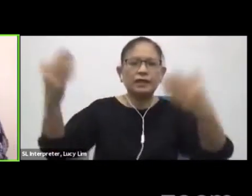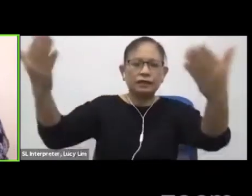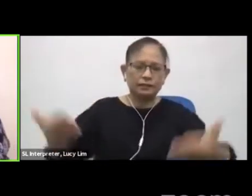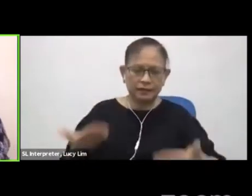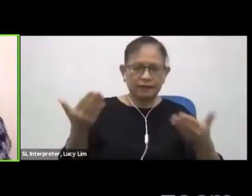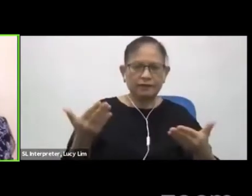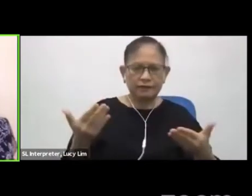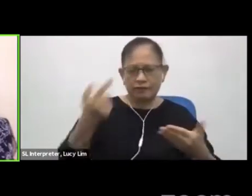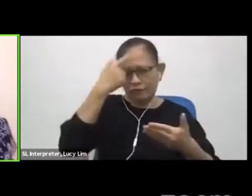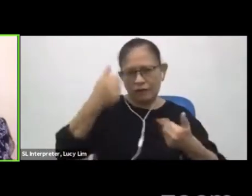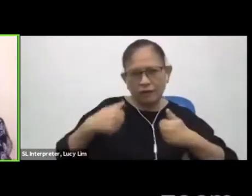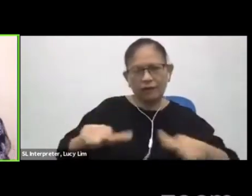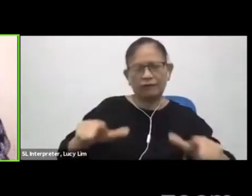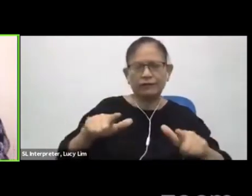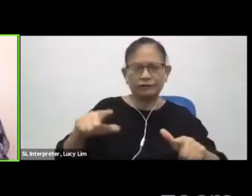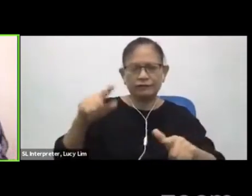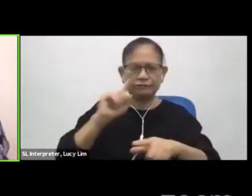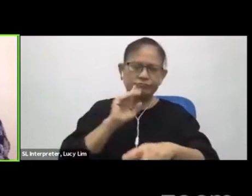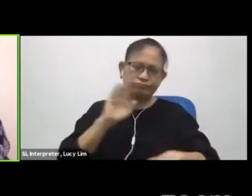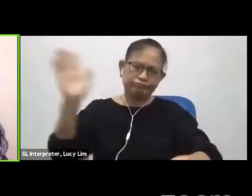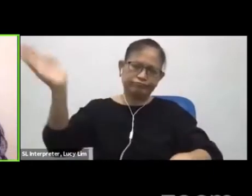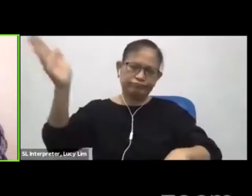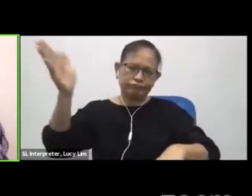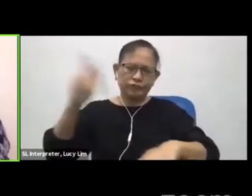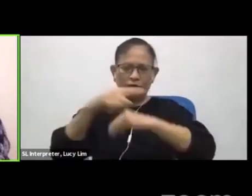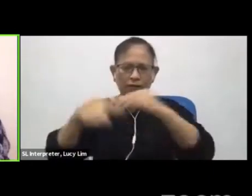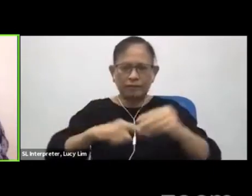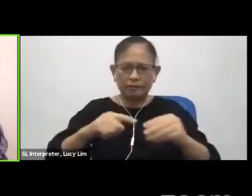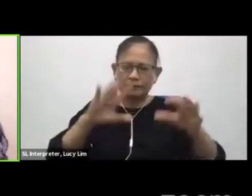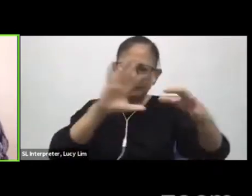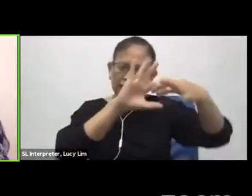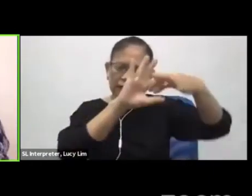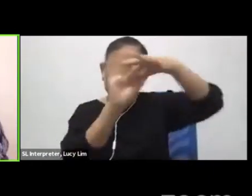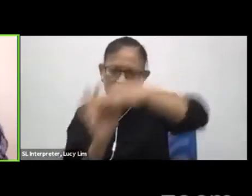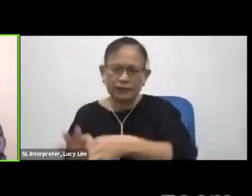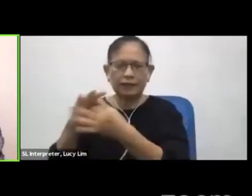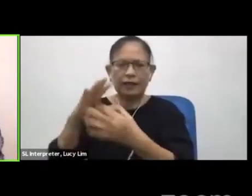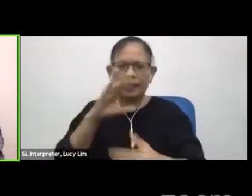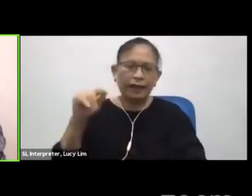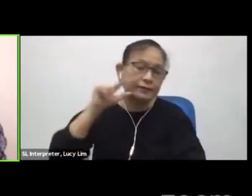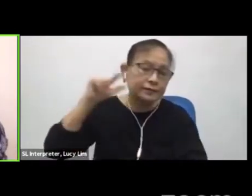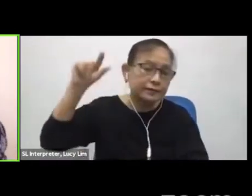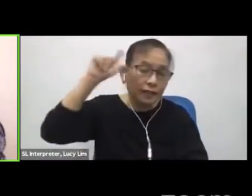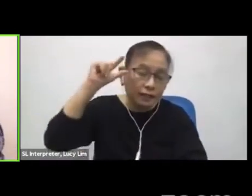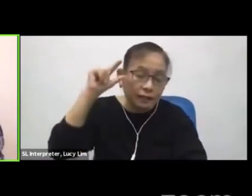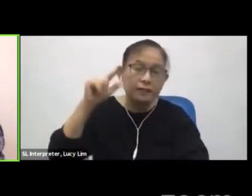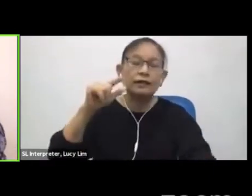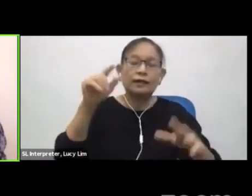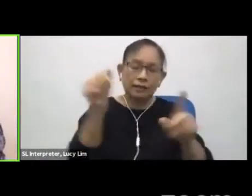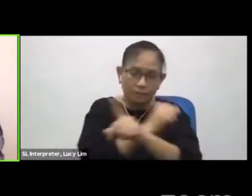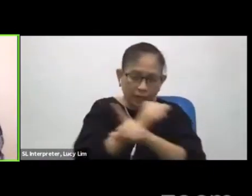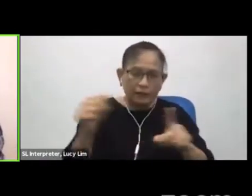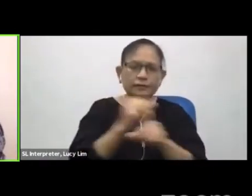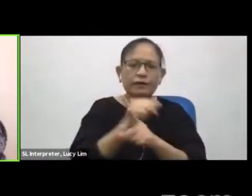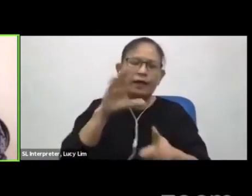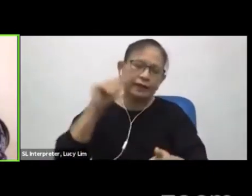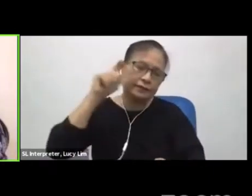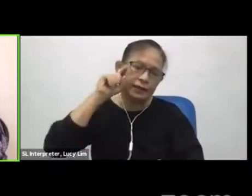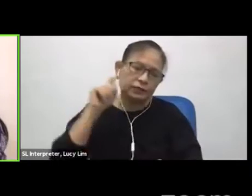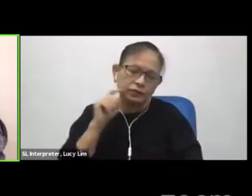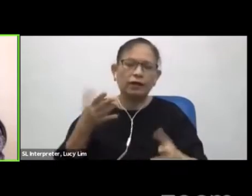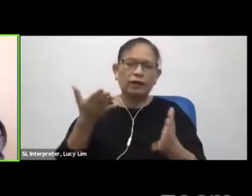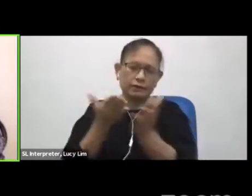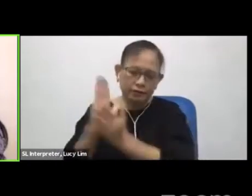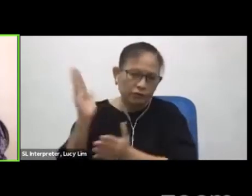for allowing me to talk about the interlinkage of sexual and gender-based violence and sexual reproductive health and rights in